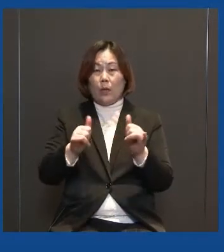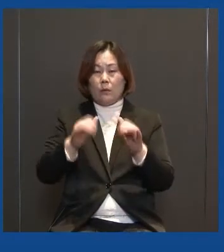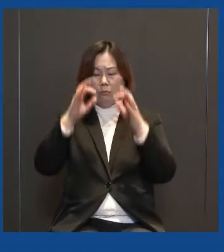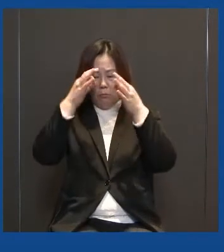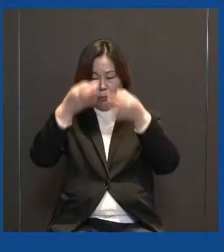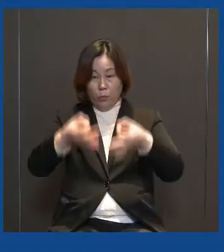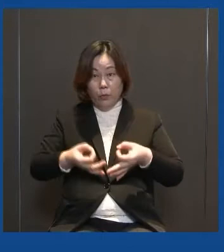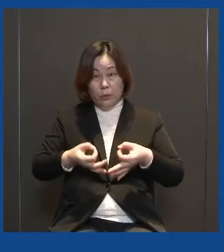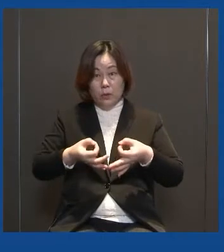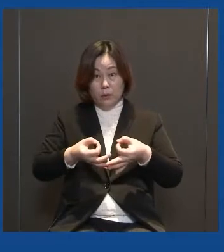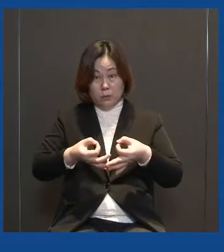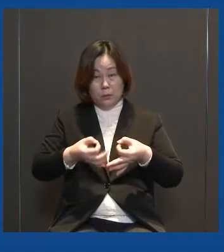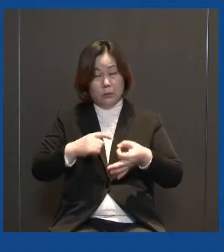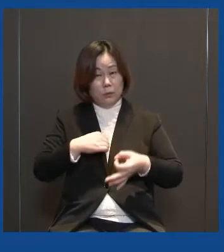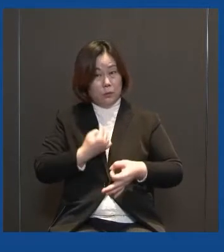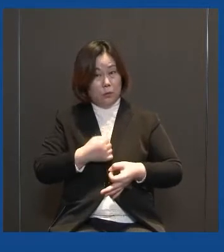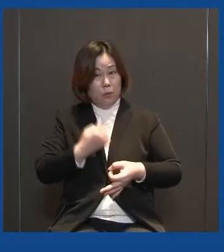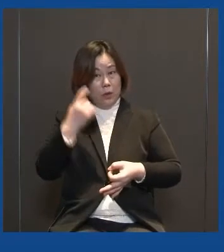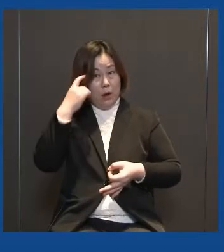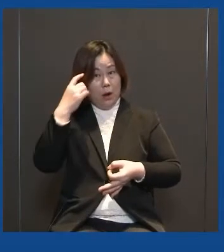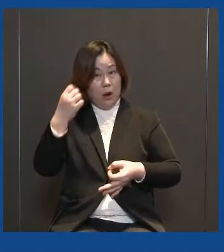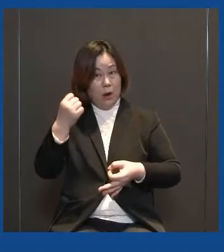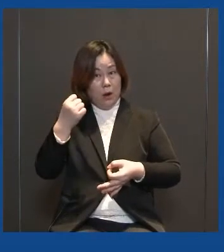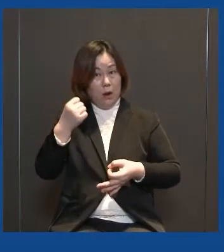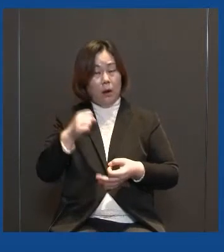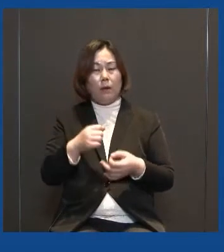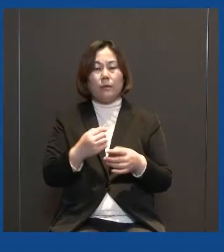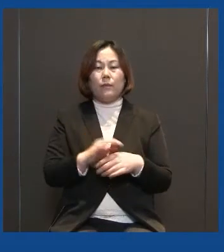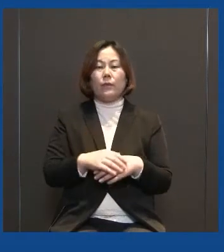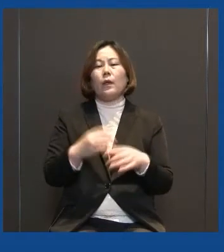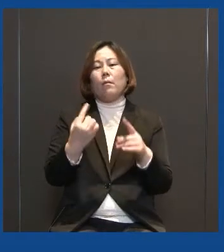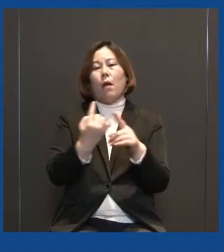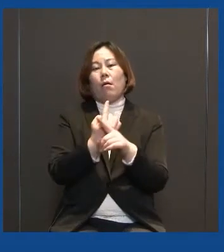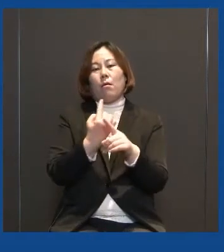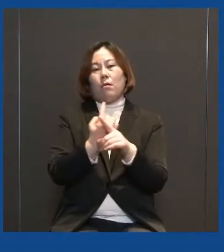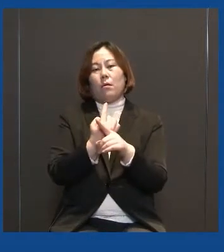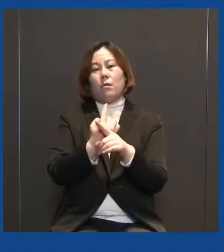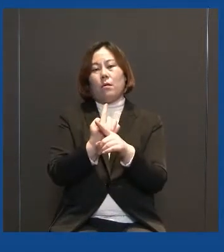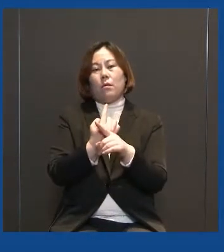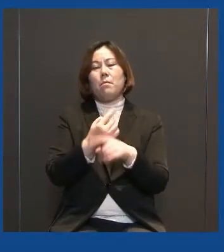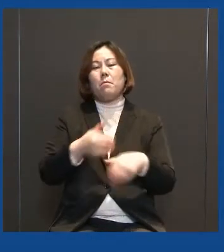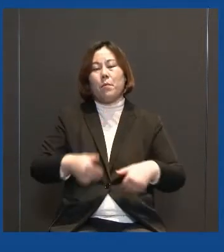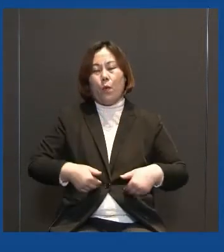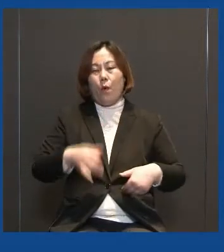older persons themselves have to change their perceptions about themselves.